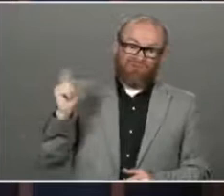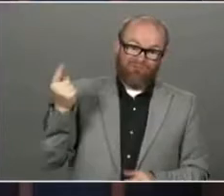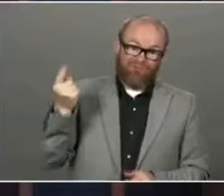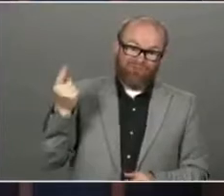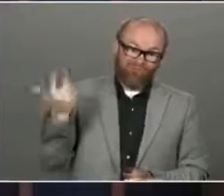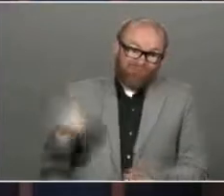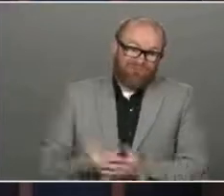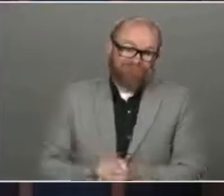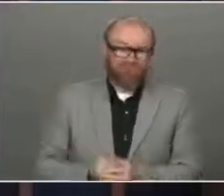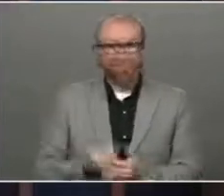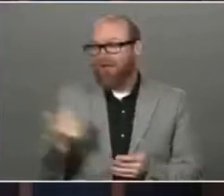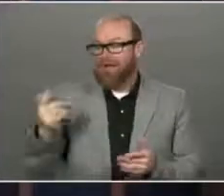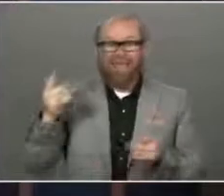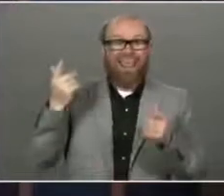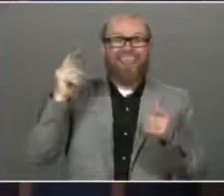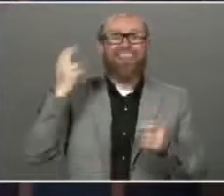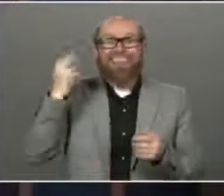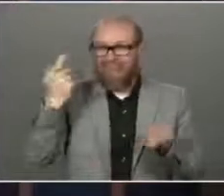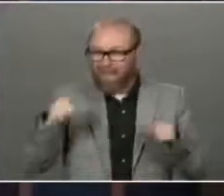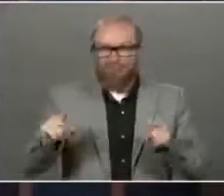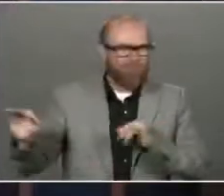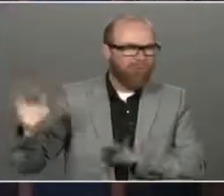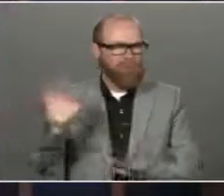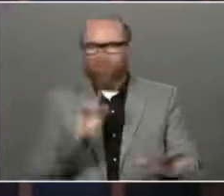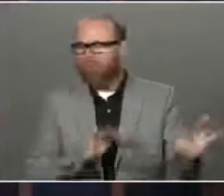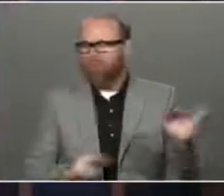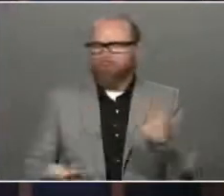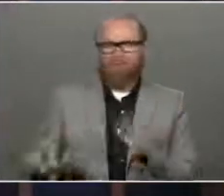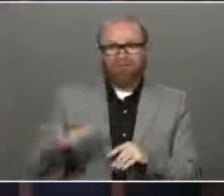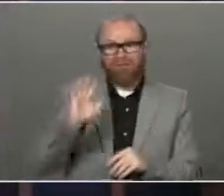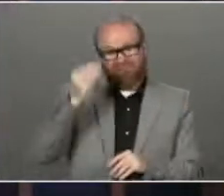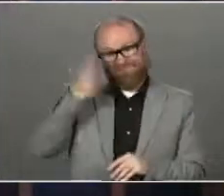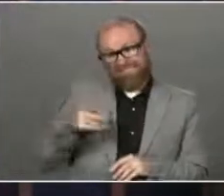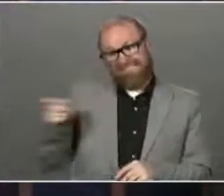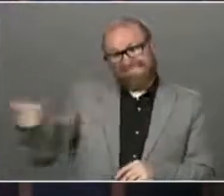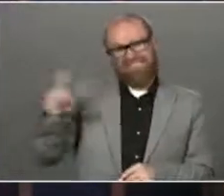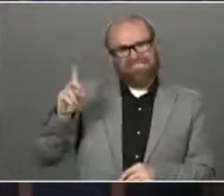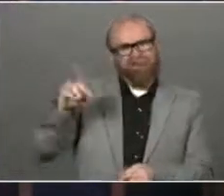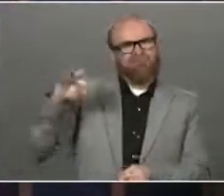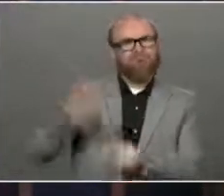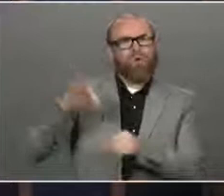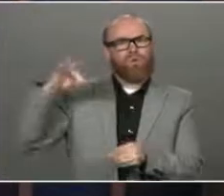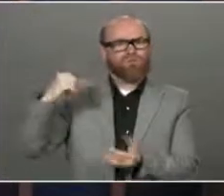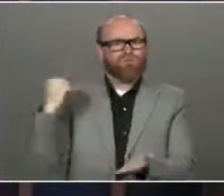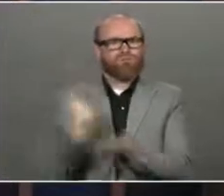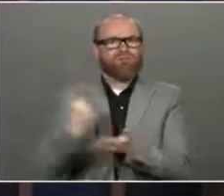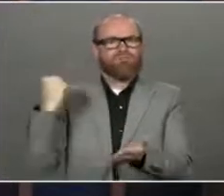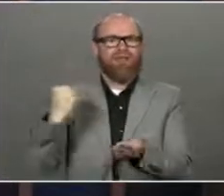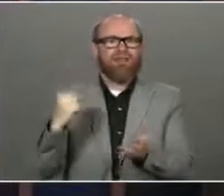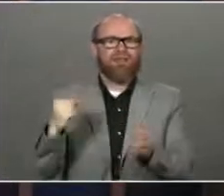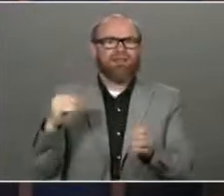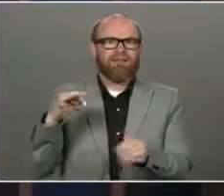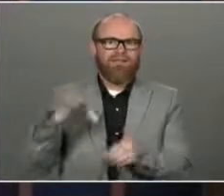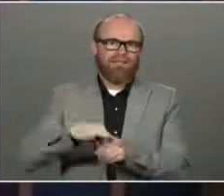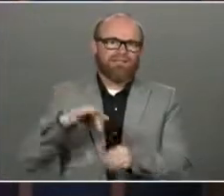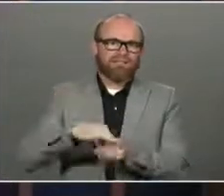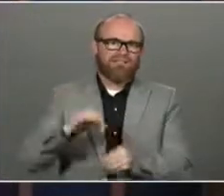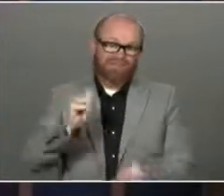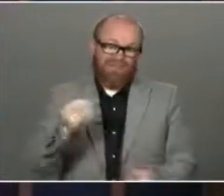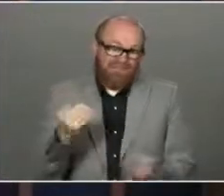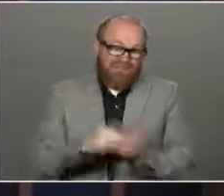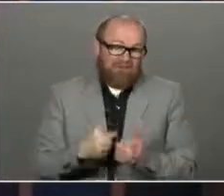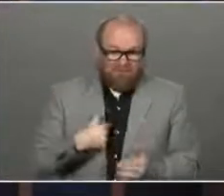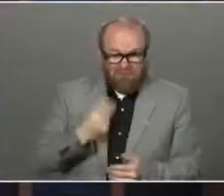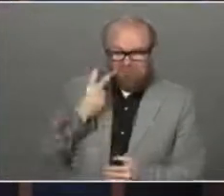kind of lost in all of this is the fact that he did vote to certify the election, which many others did not. And so I appreciated that.